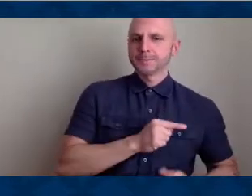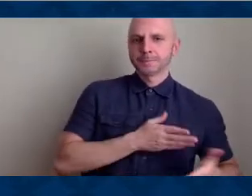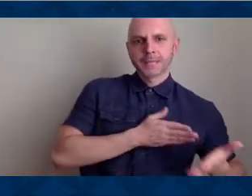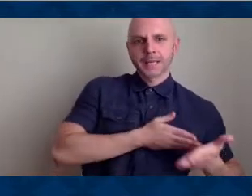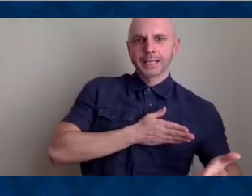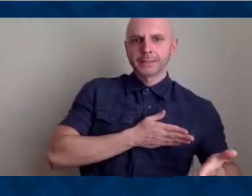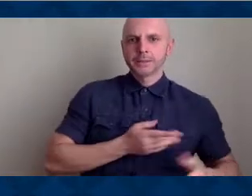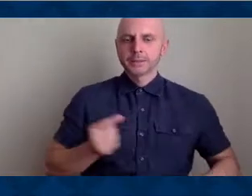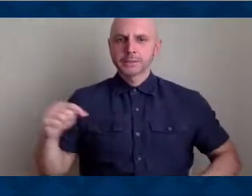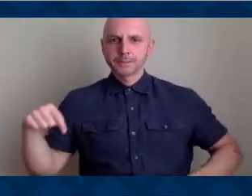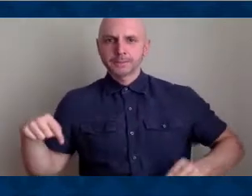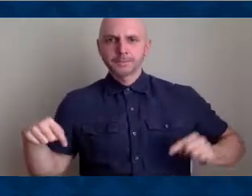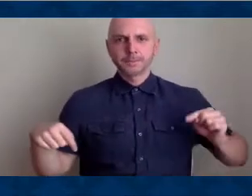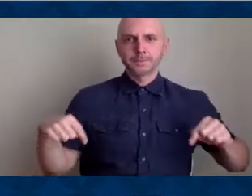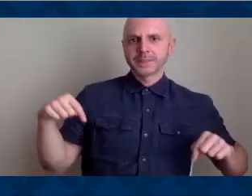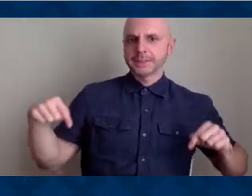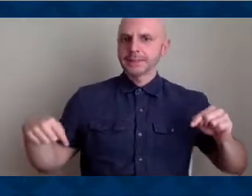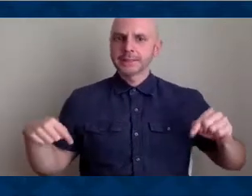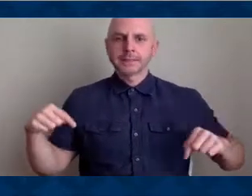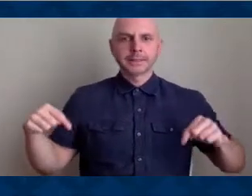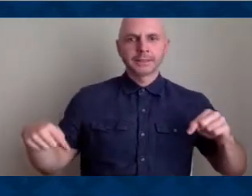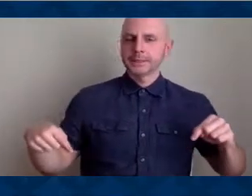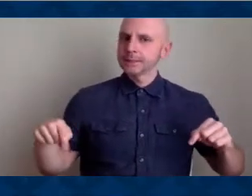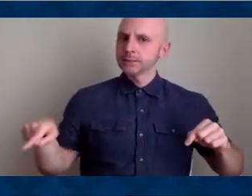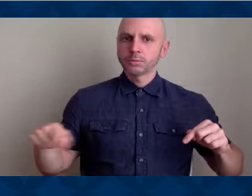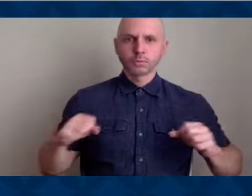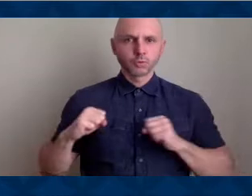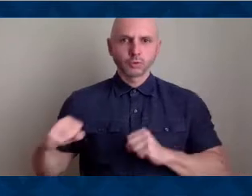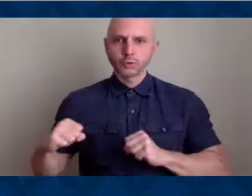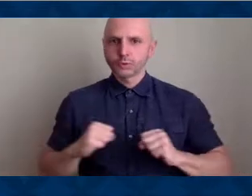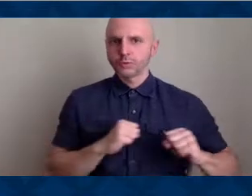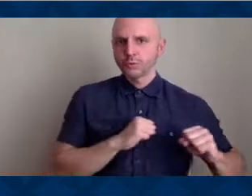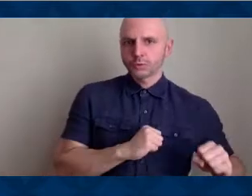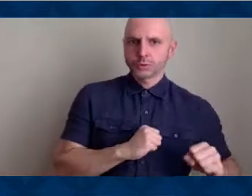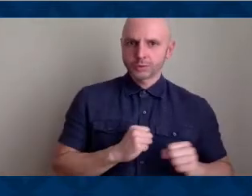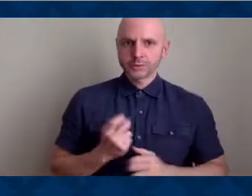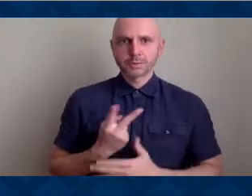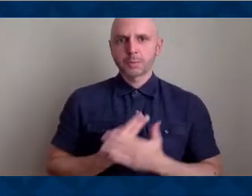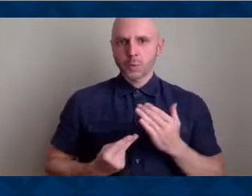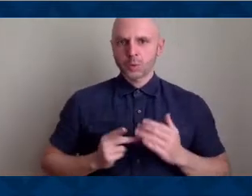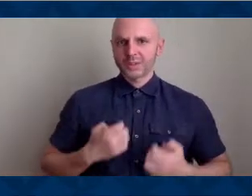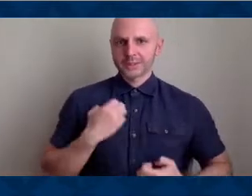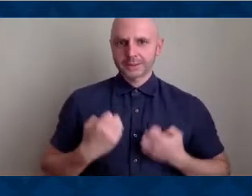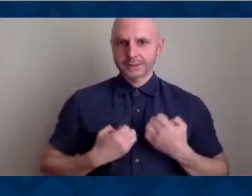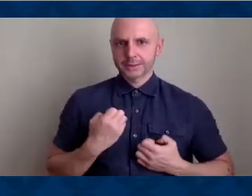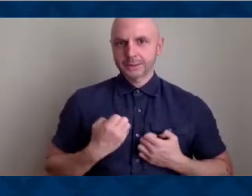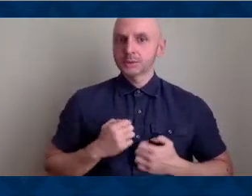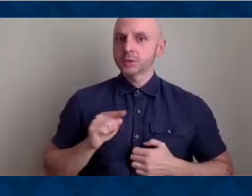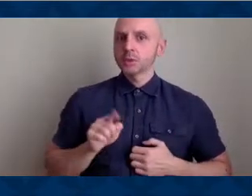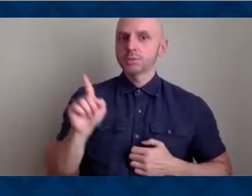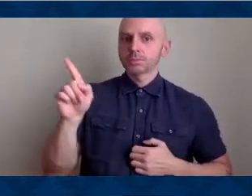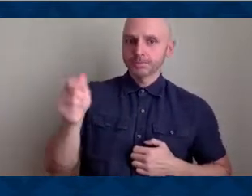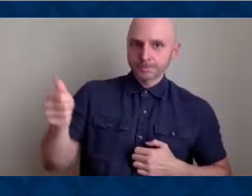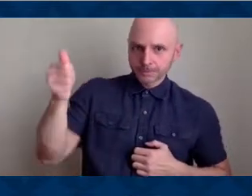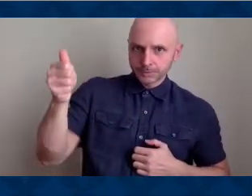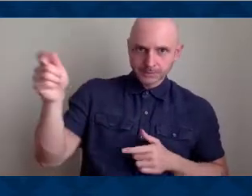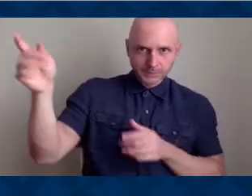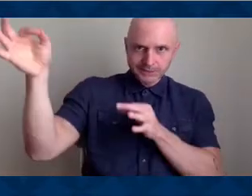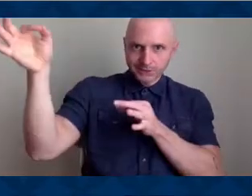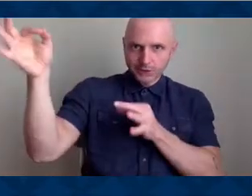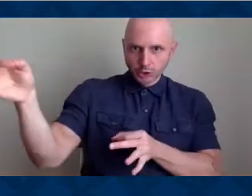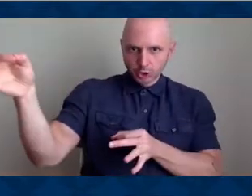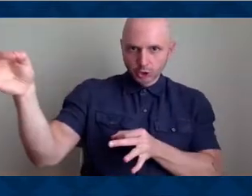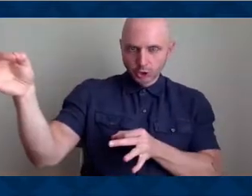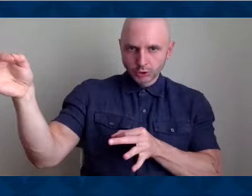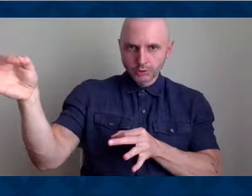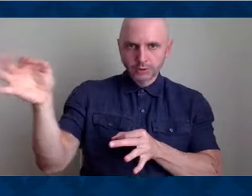they're divided. And so whatever the result is, about half of you will be really upset,